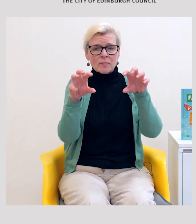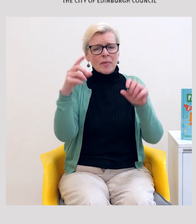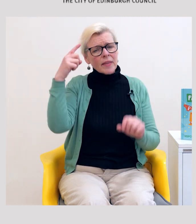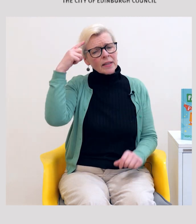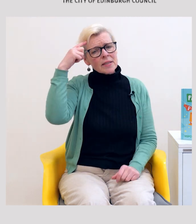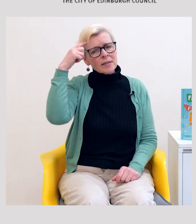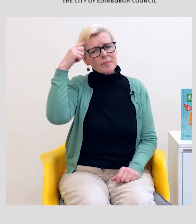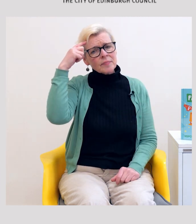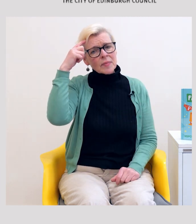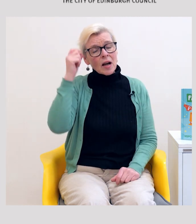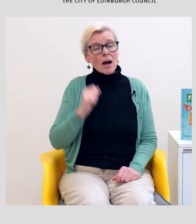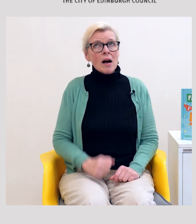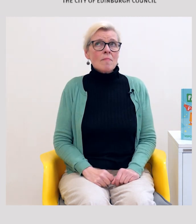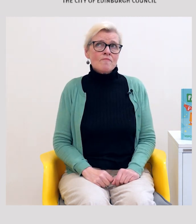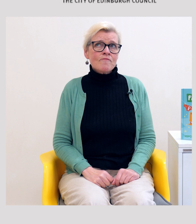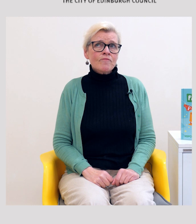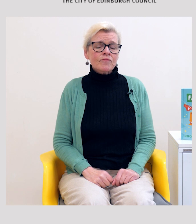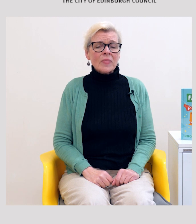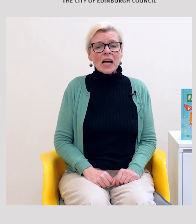Pantosaurus thinks.